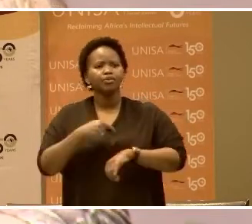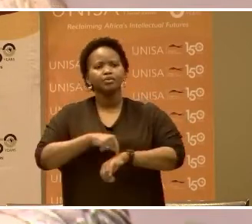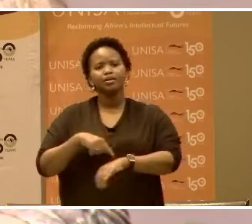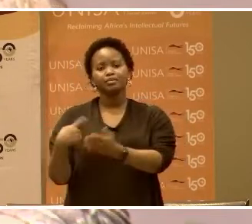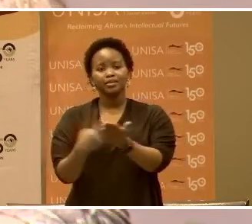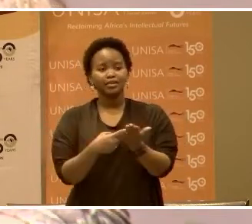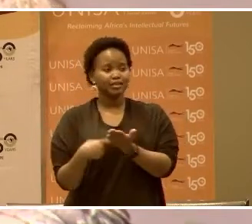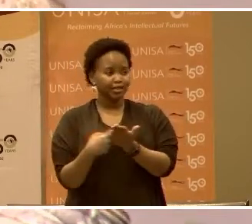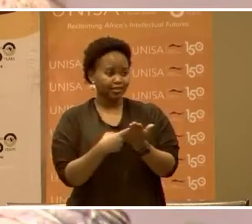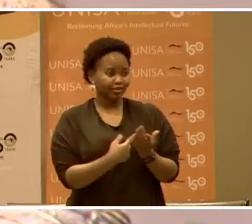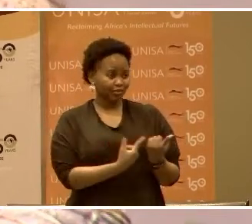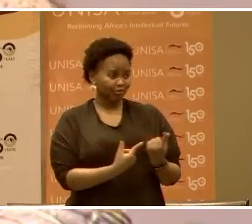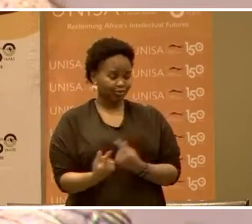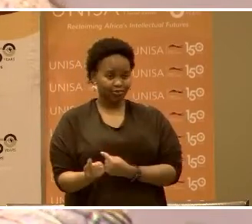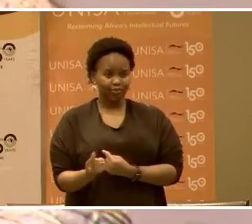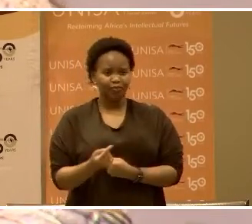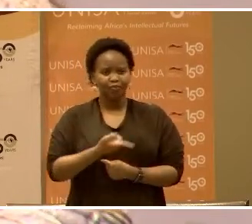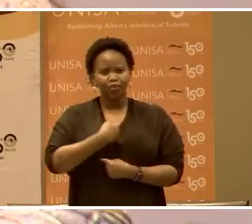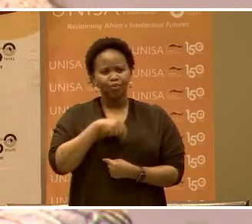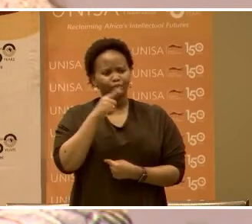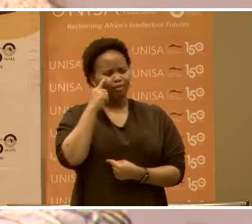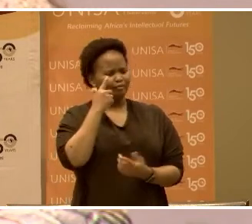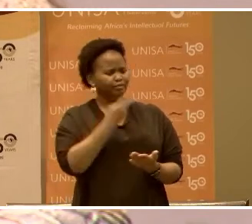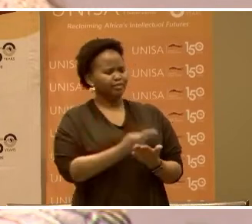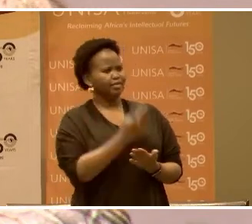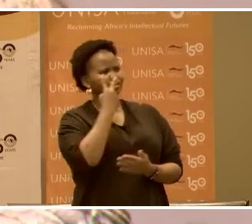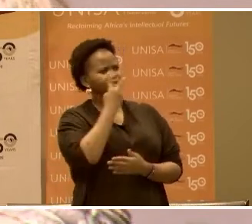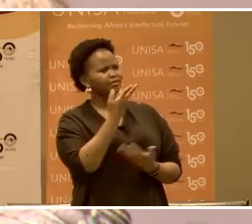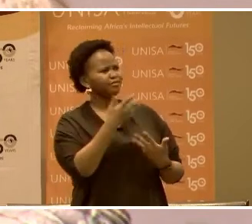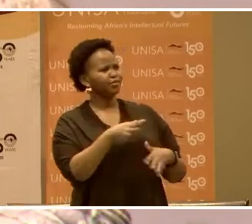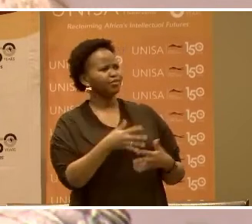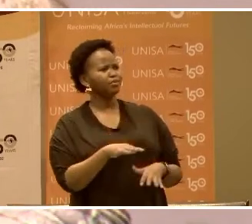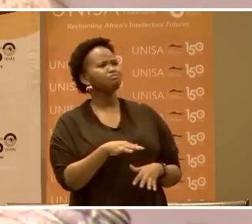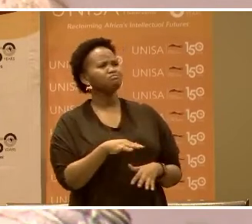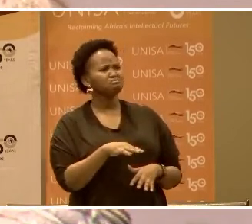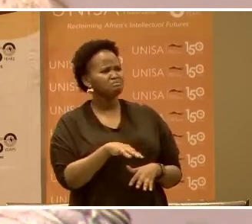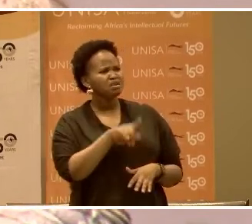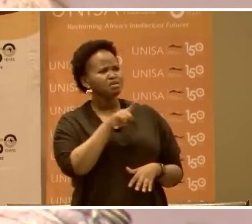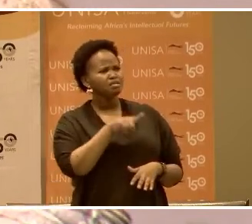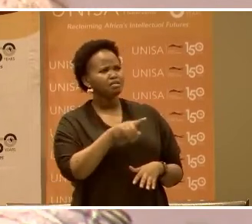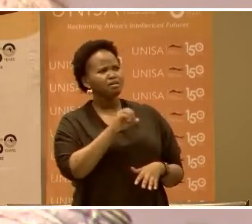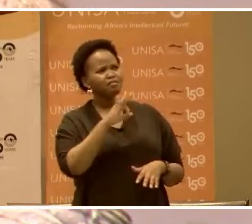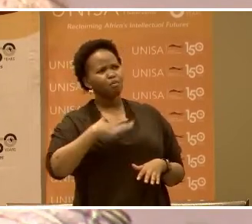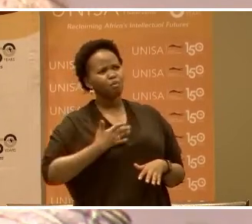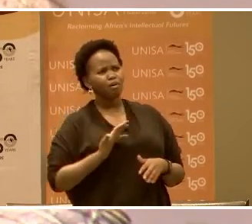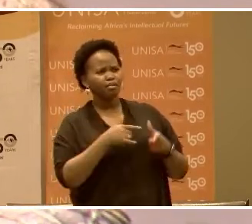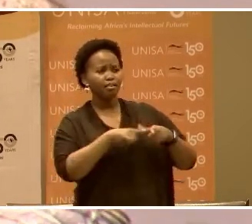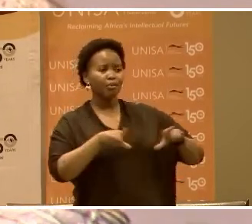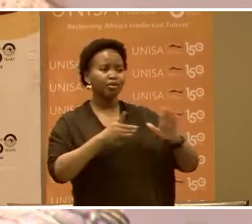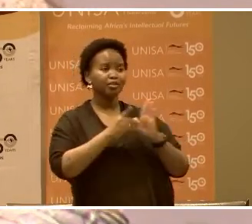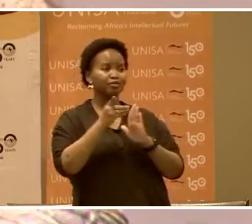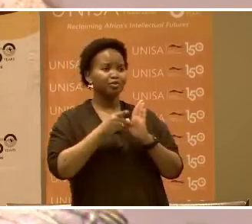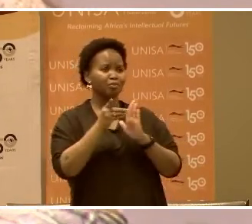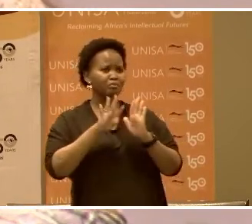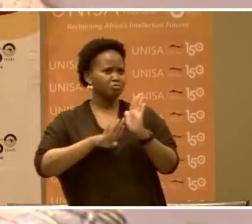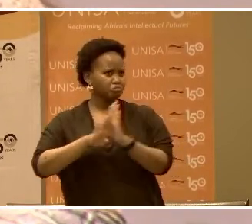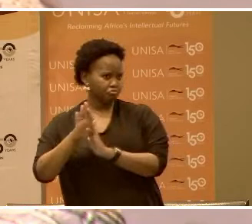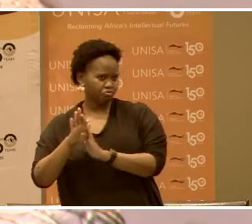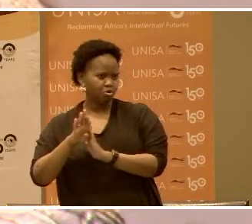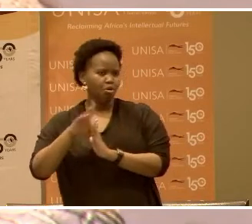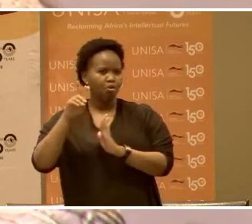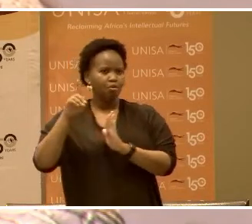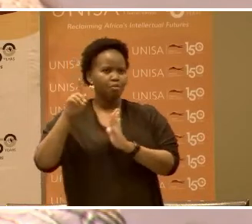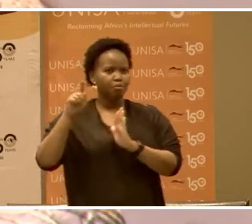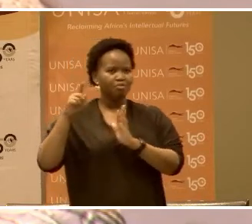it became evident that it is our responsibility to advance language development through publications,